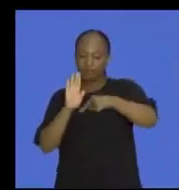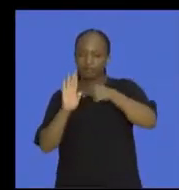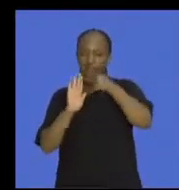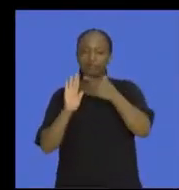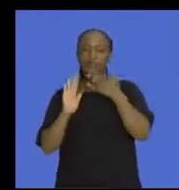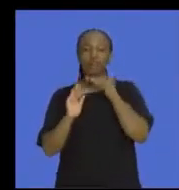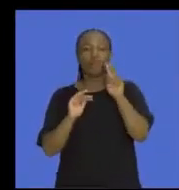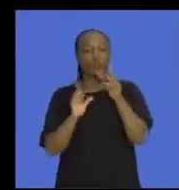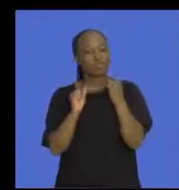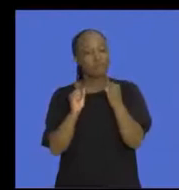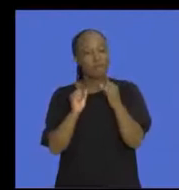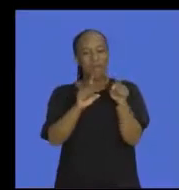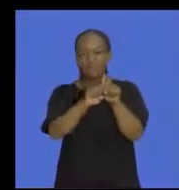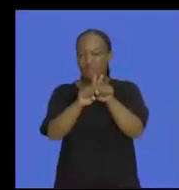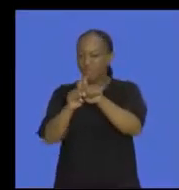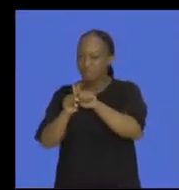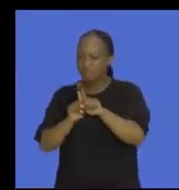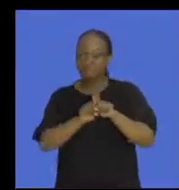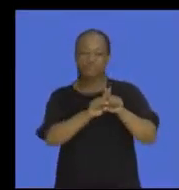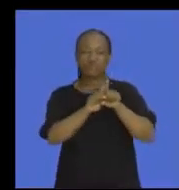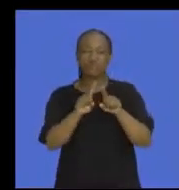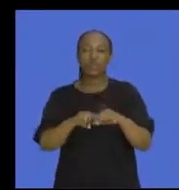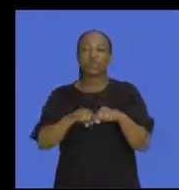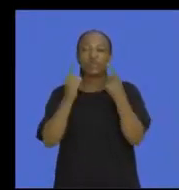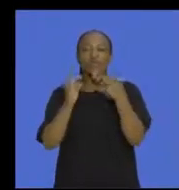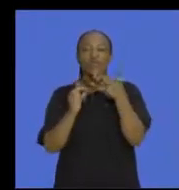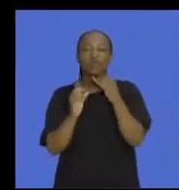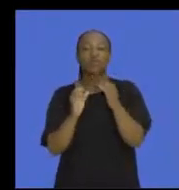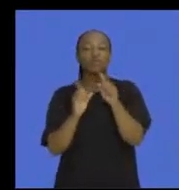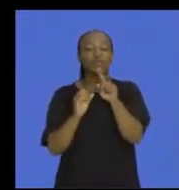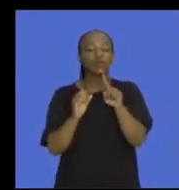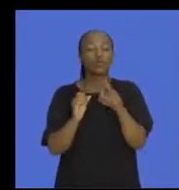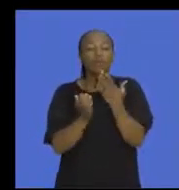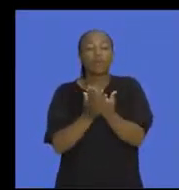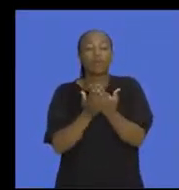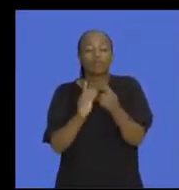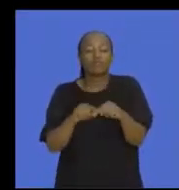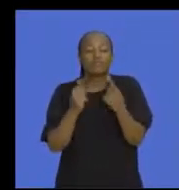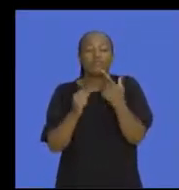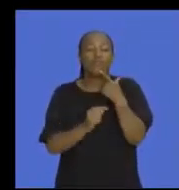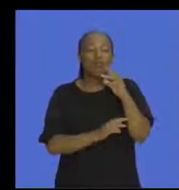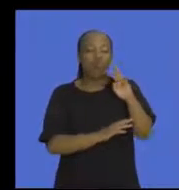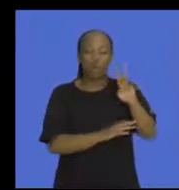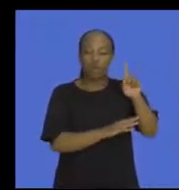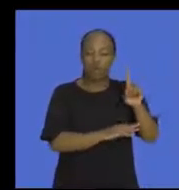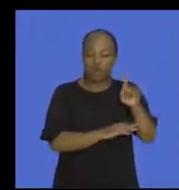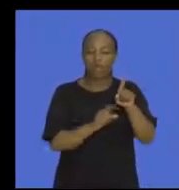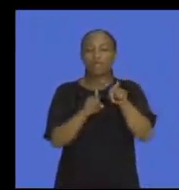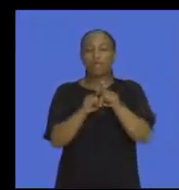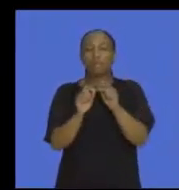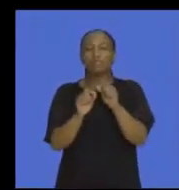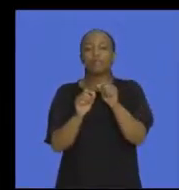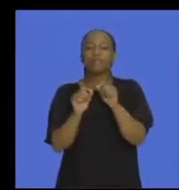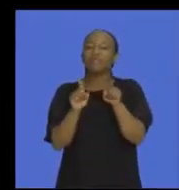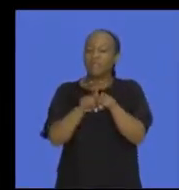voltage remains constant. So the terminal potential difference is equals to the potential difference across R1. It's also